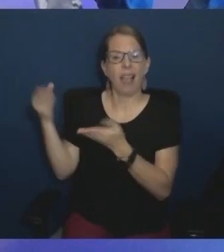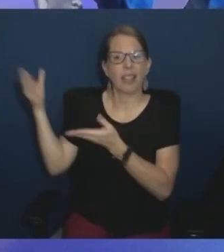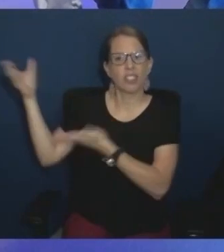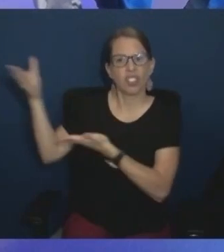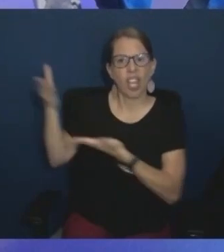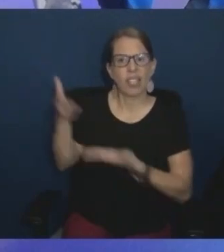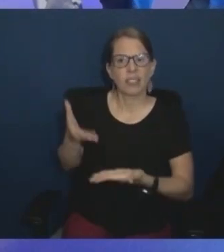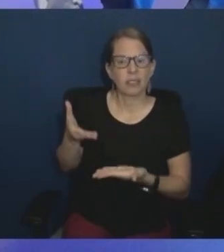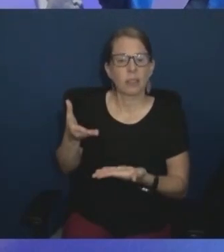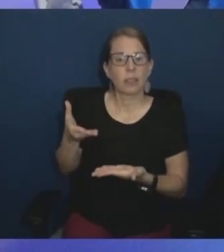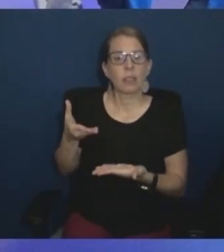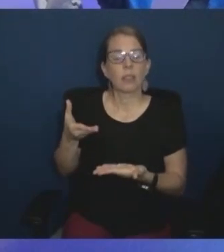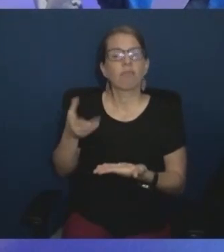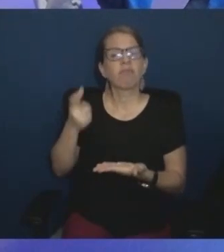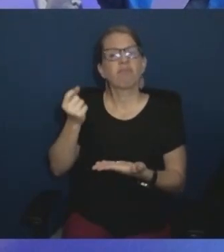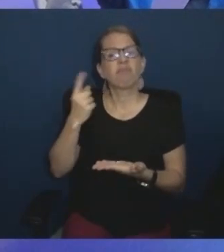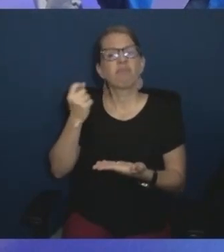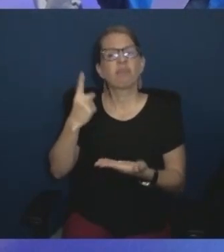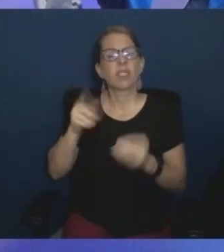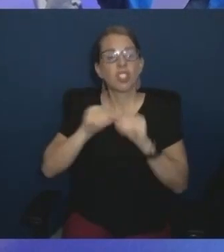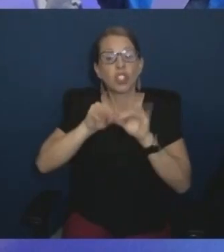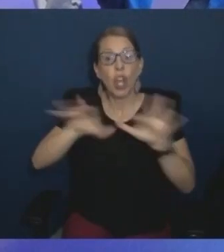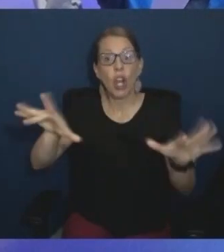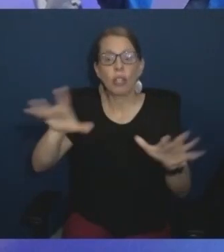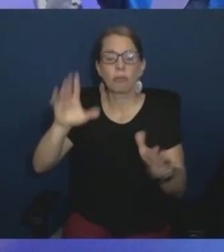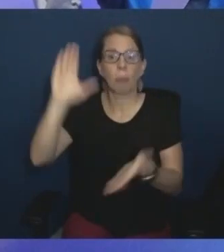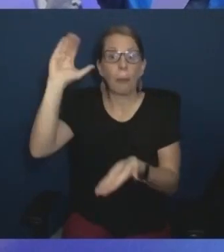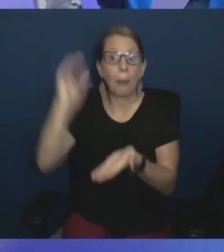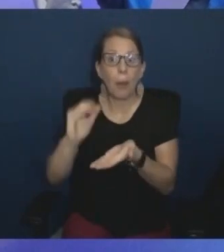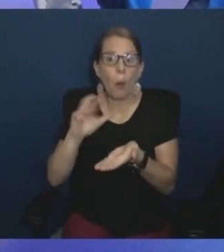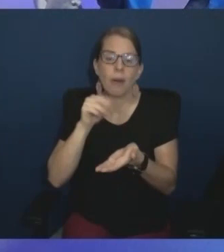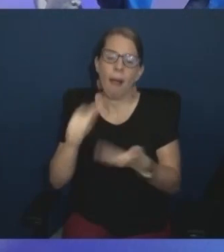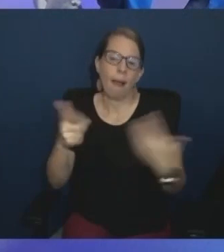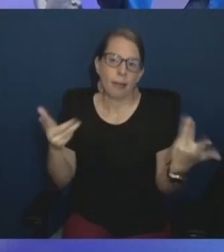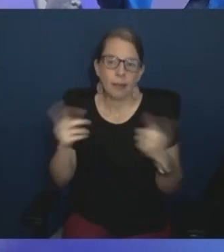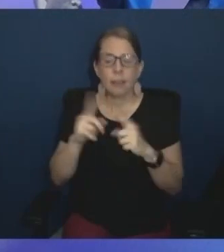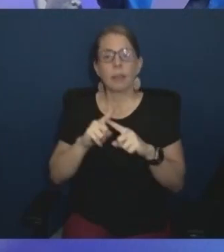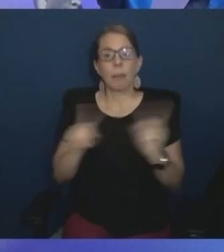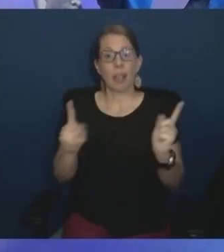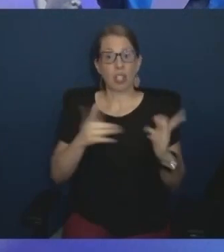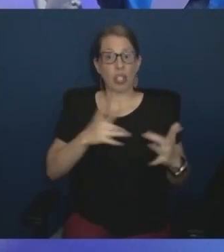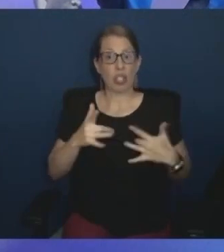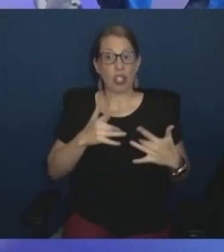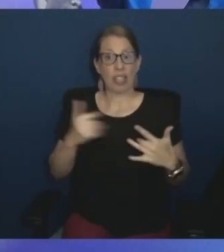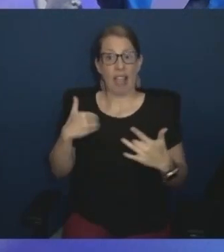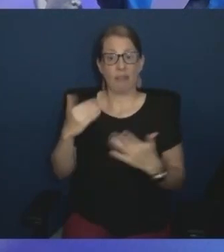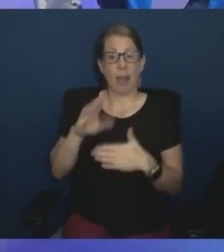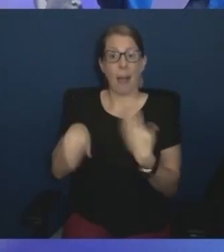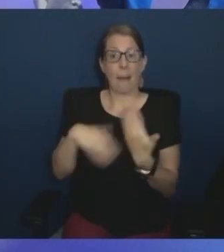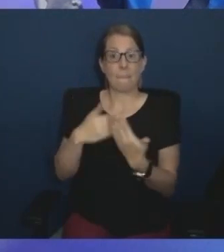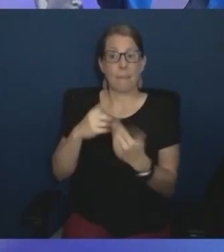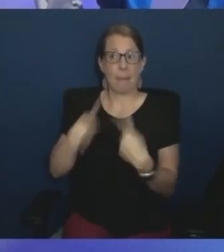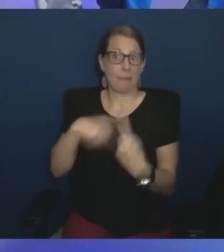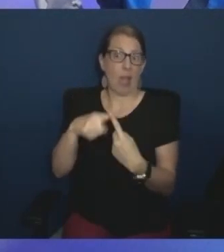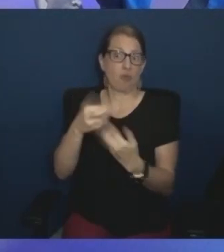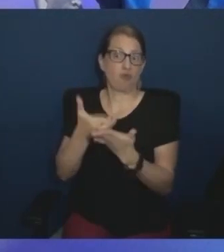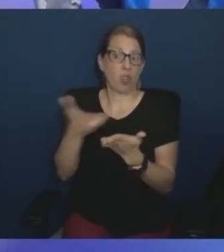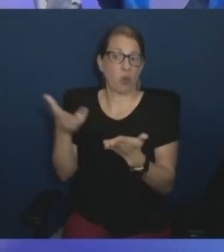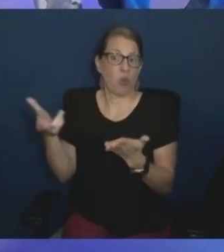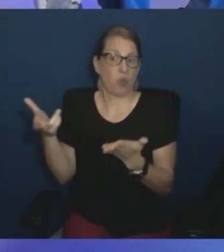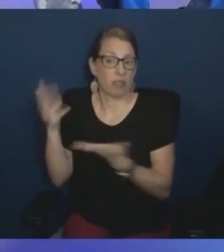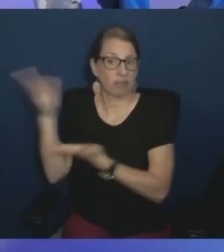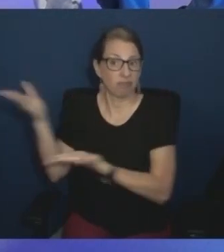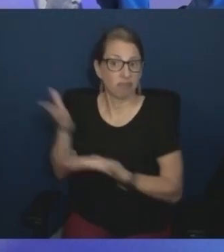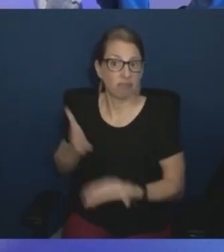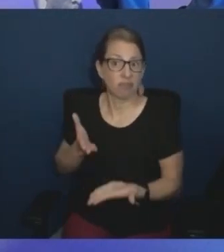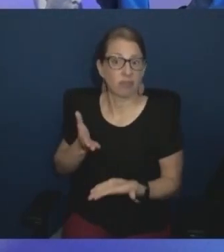surge, whether we're coming out of it or not, that concerns you? How how do hospitals like ours and here and across the country, how do